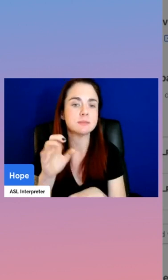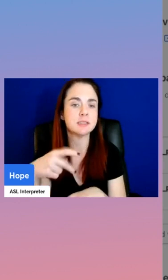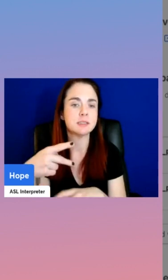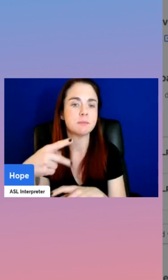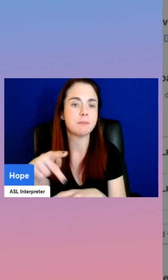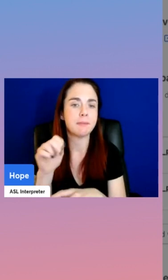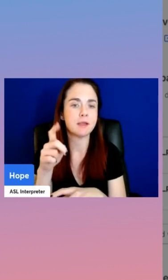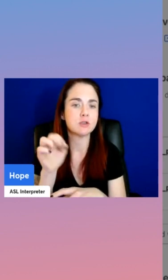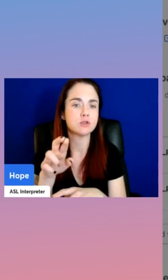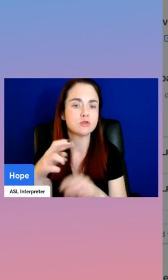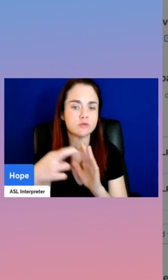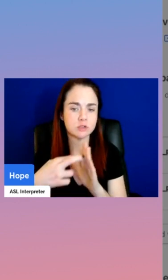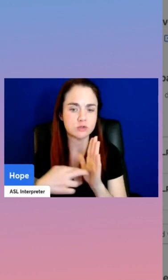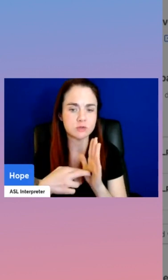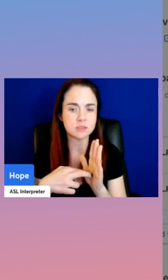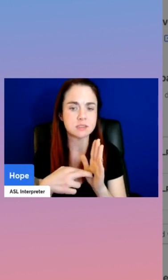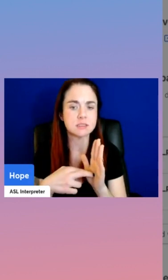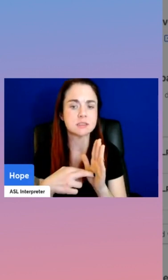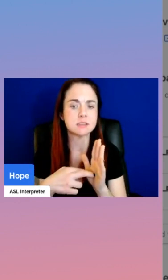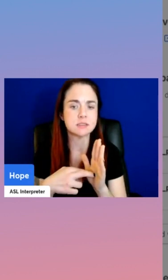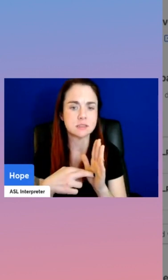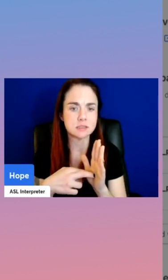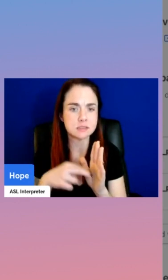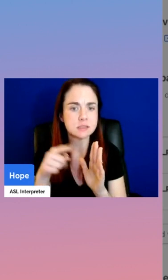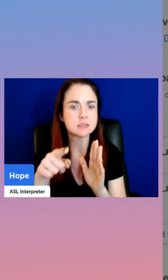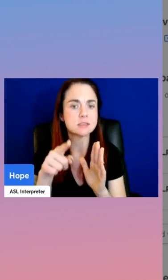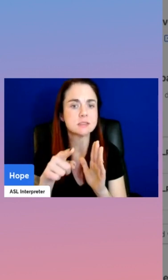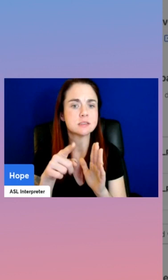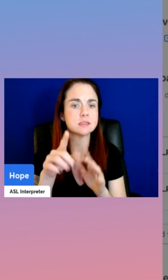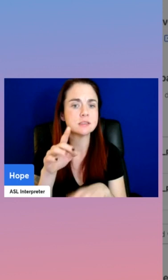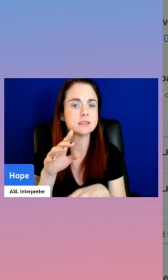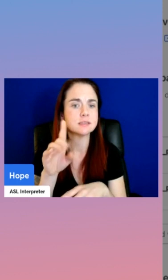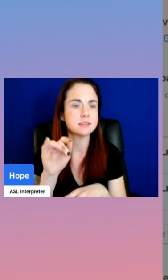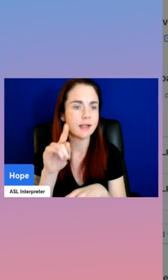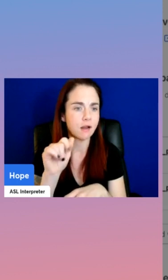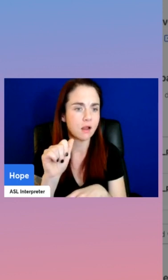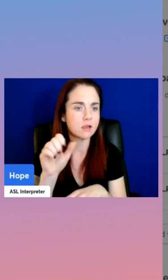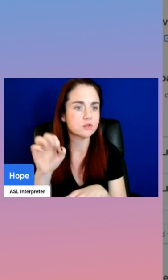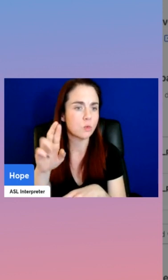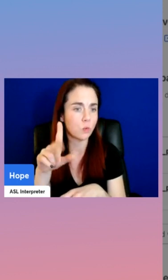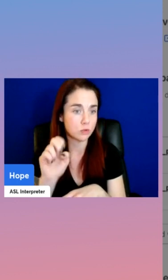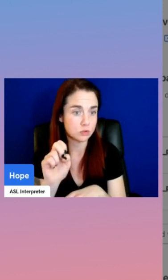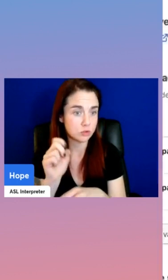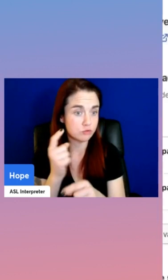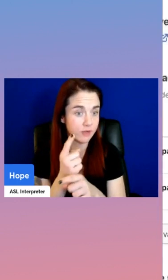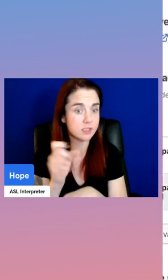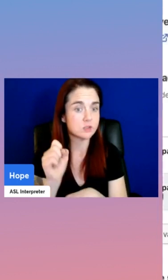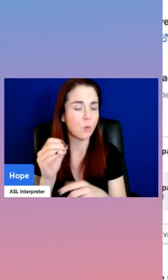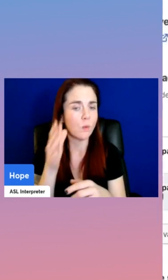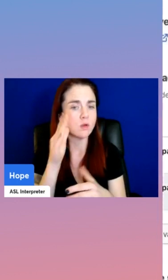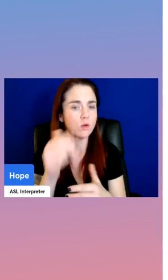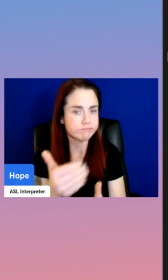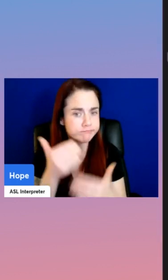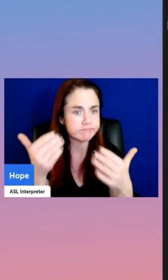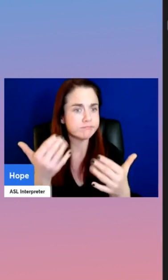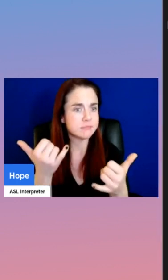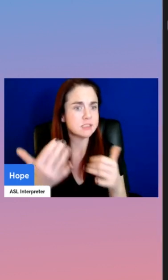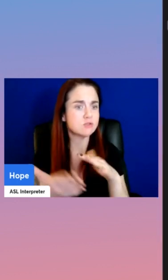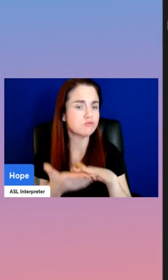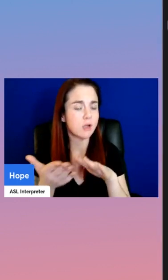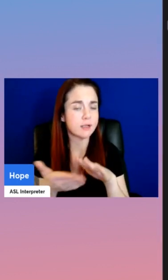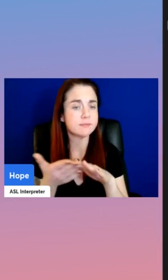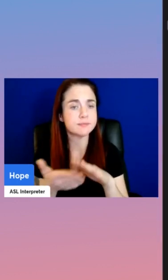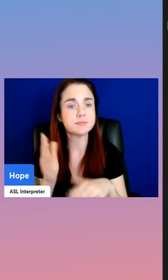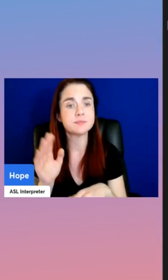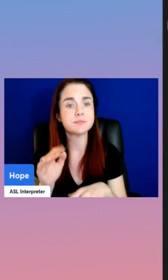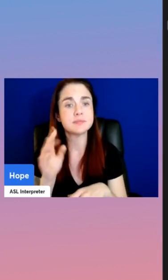Packer registry data source, right? So here, let me execute this run, and let's see